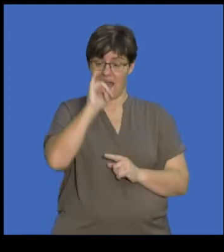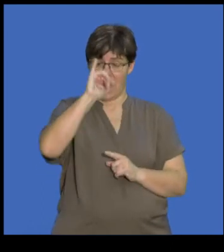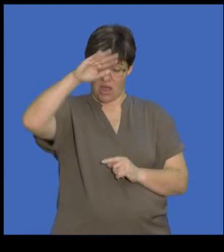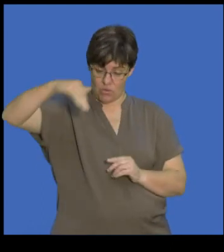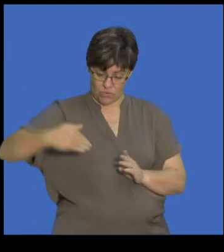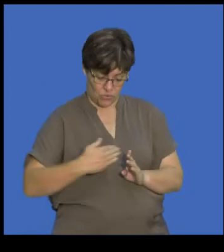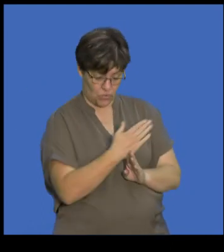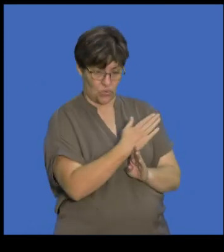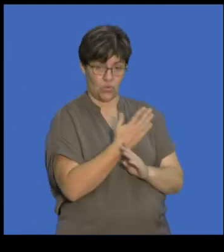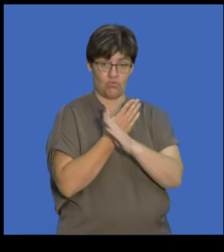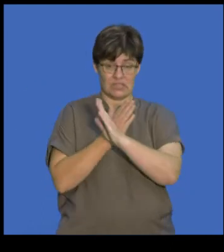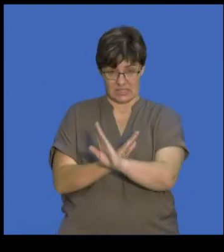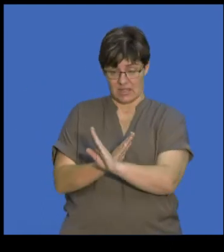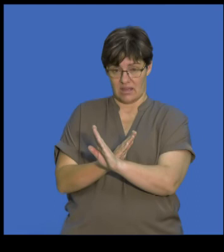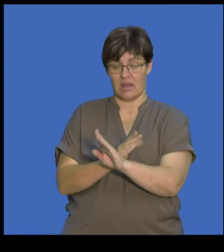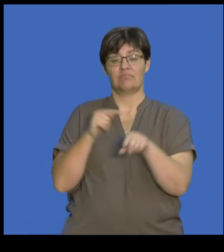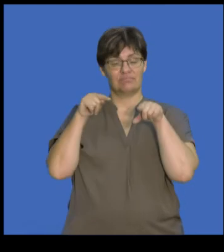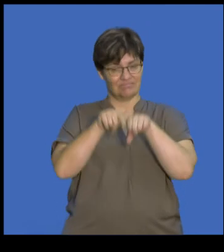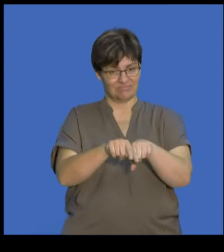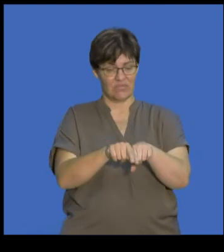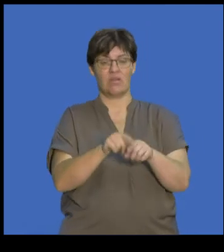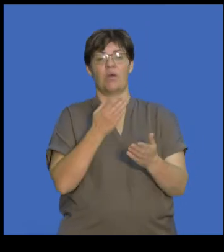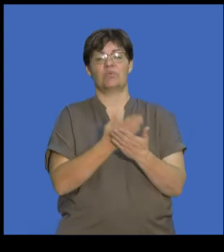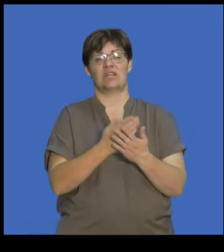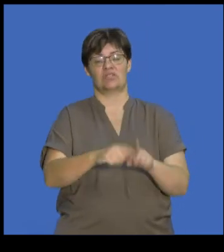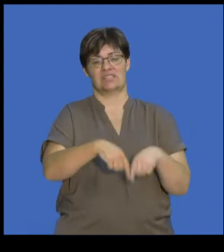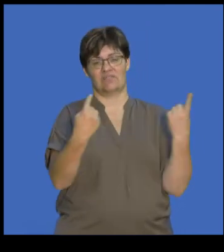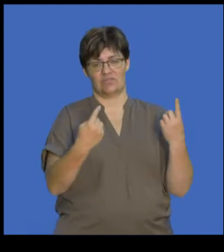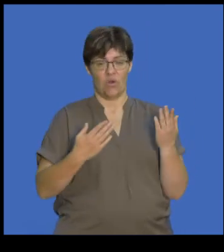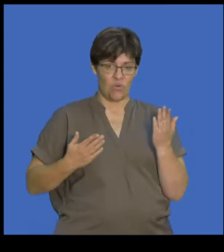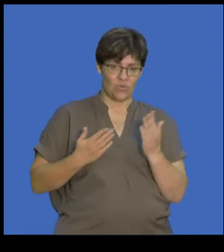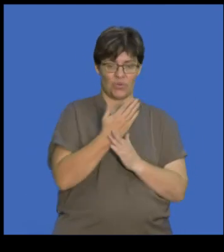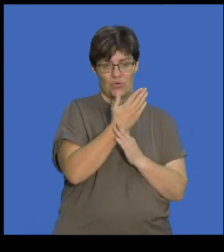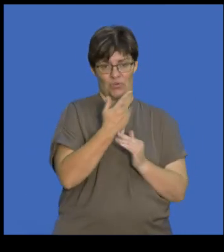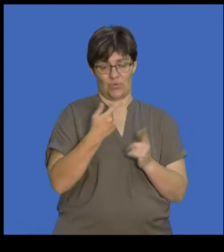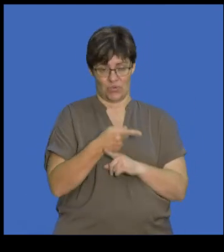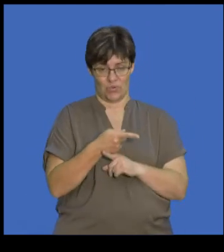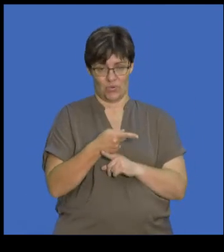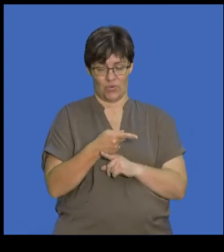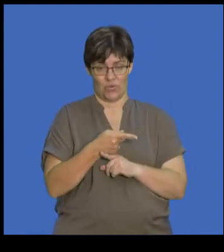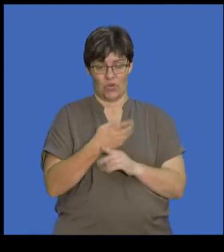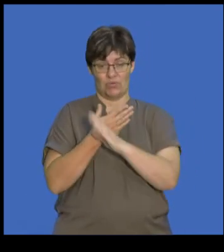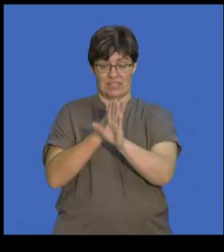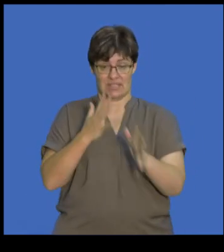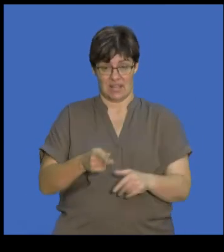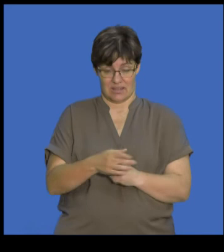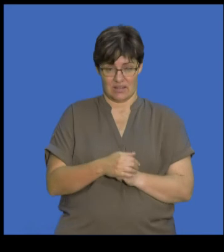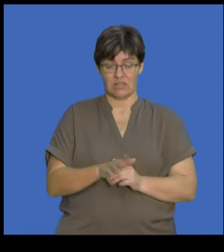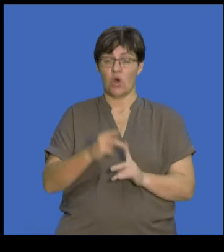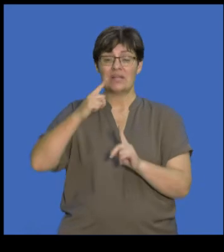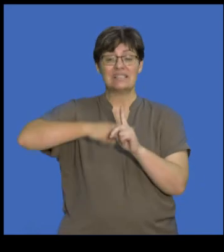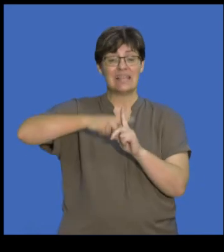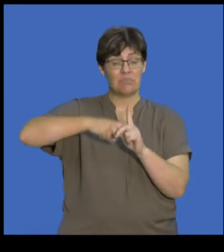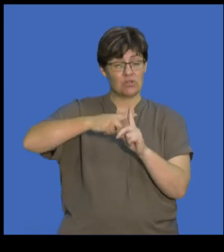resistor is directly proportional to the potential difference across the resistor. This is the condition then which says the temperature must